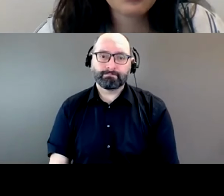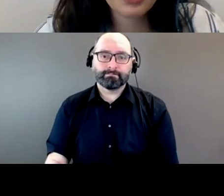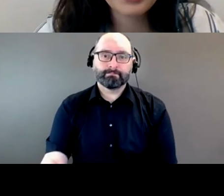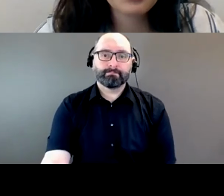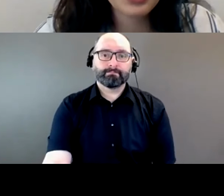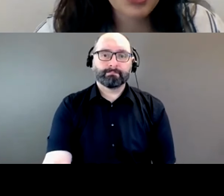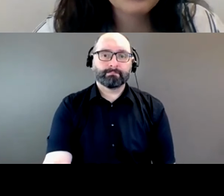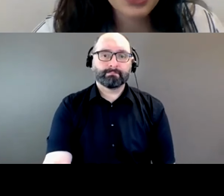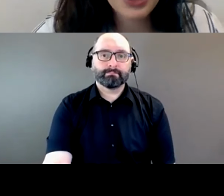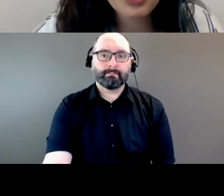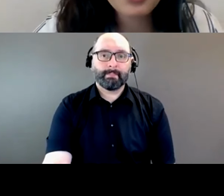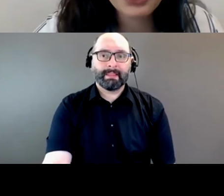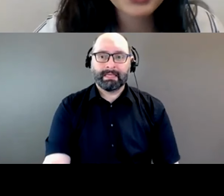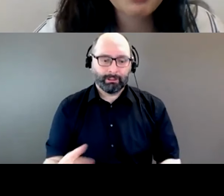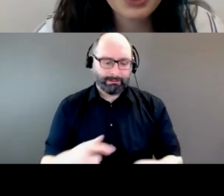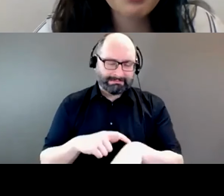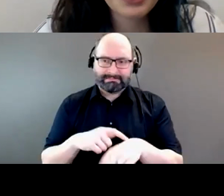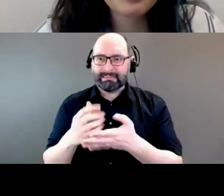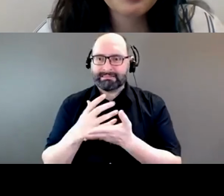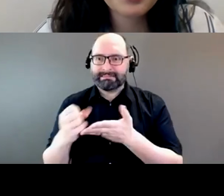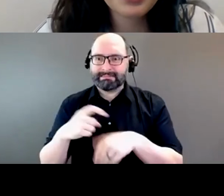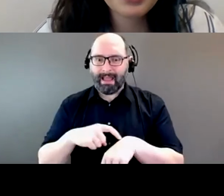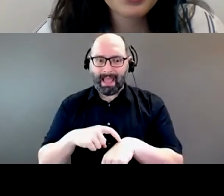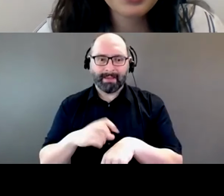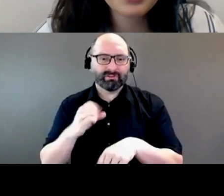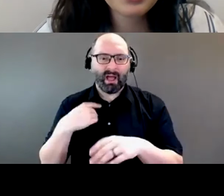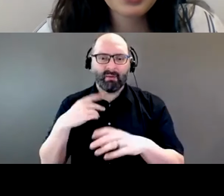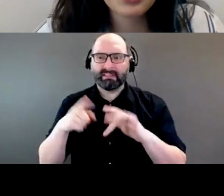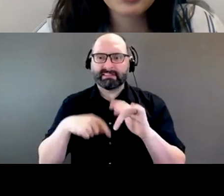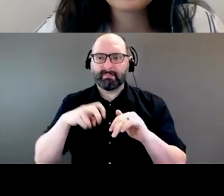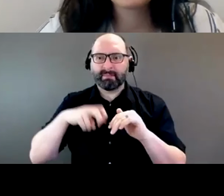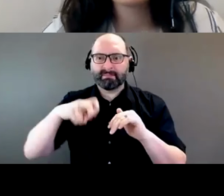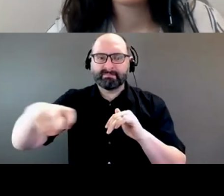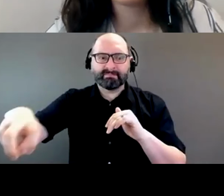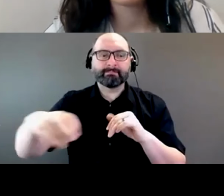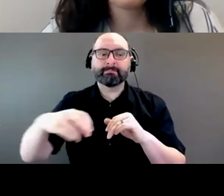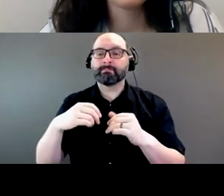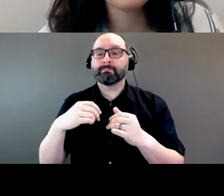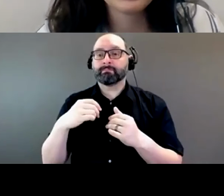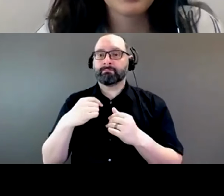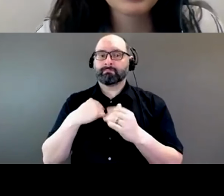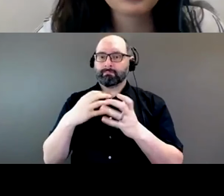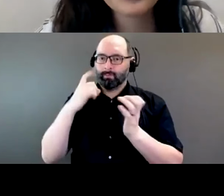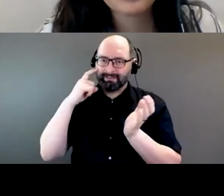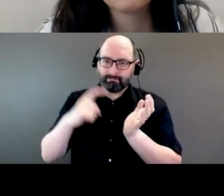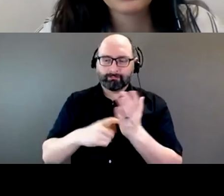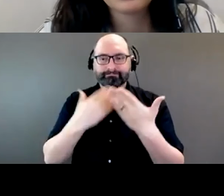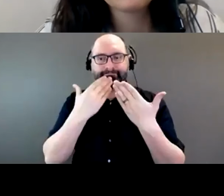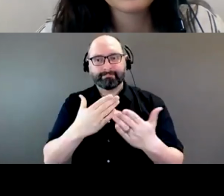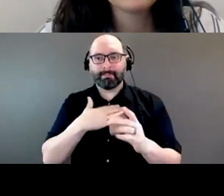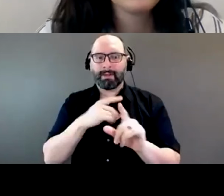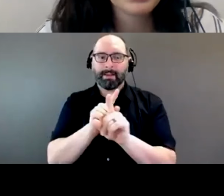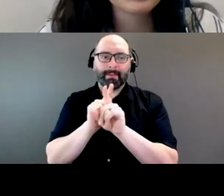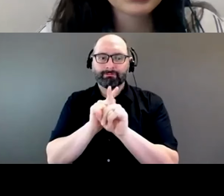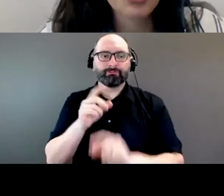So I know that I'm out of time, so I think I'll skip ahead a bit. I just wanted to acknowledge and thank my mentors, Dr. Maya